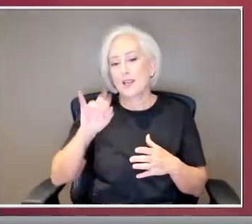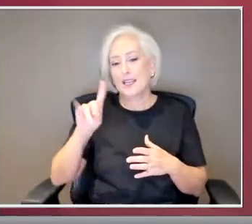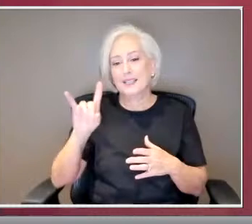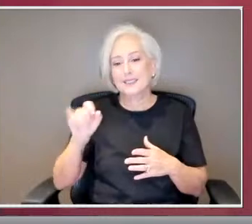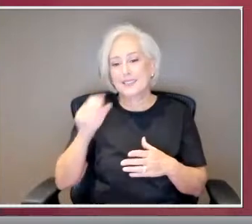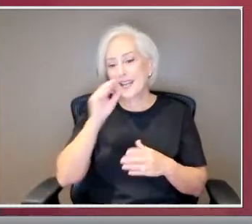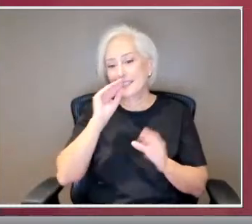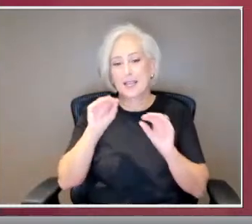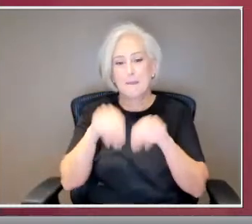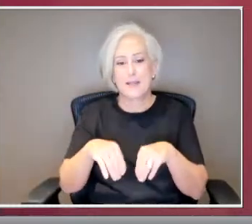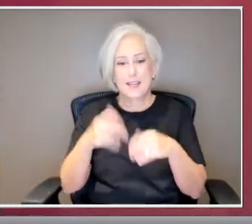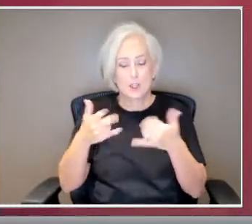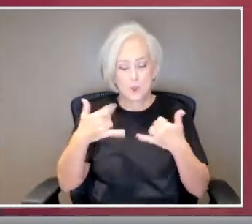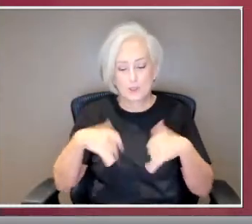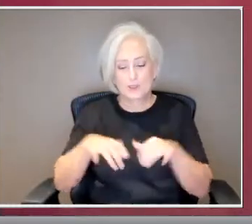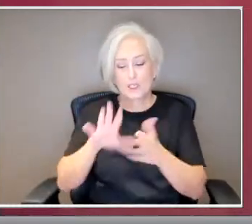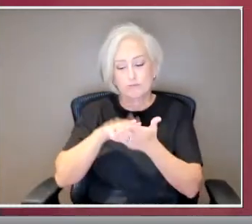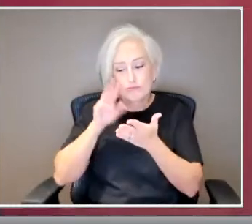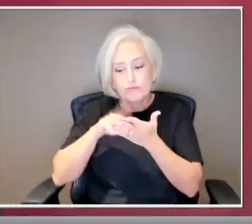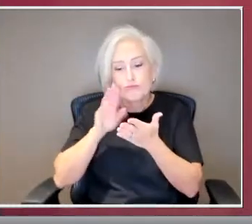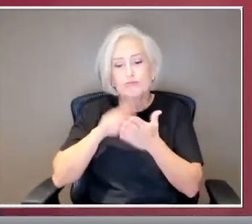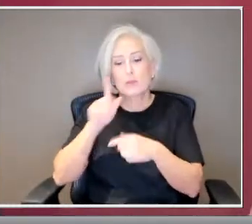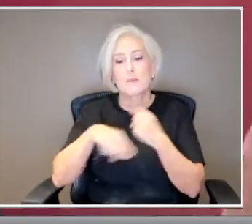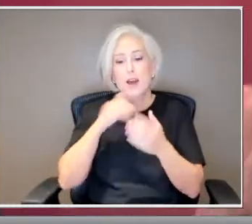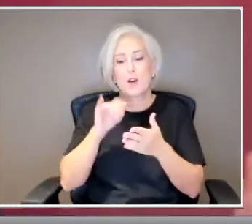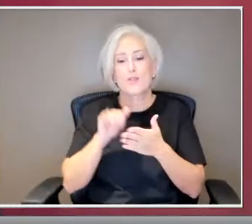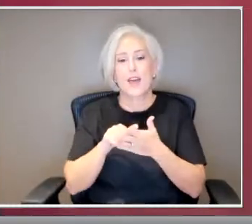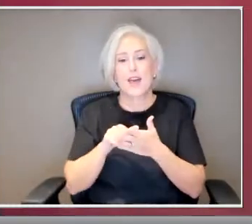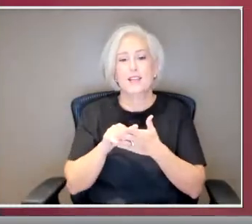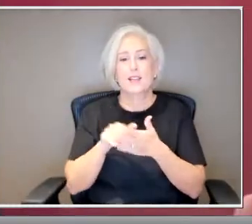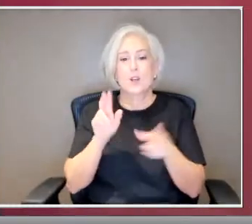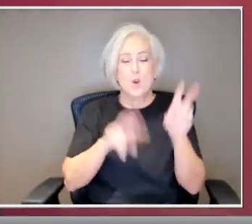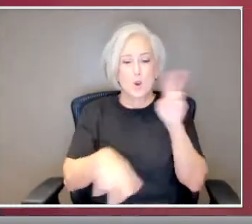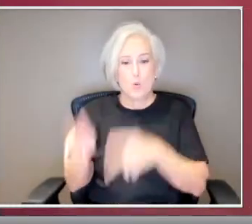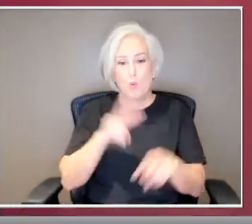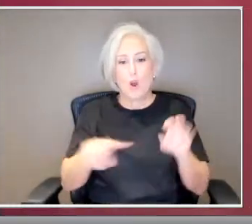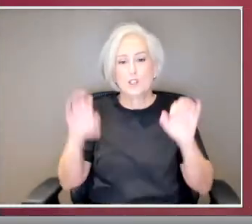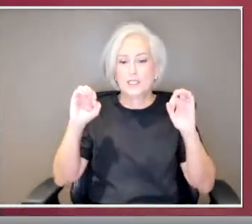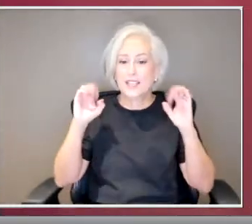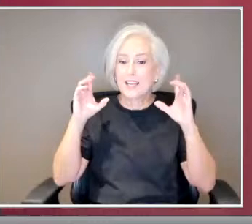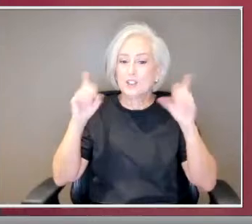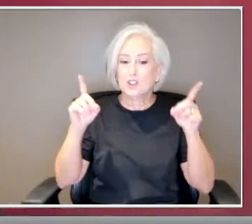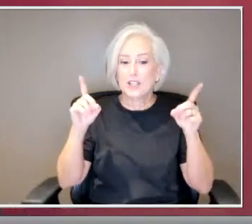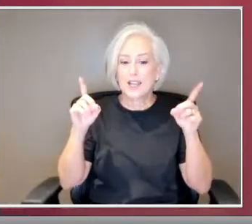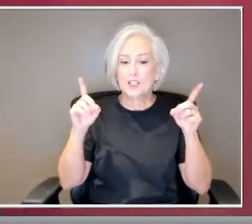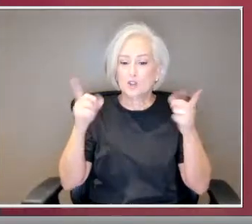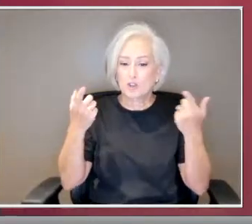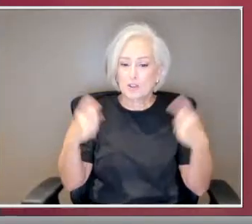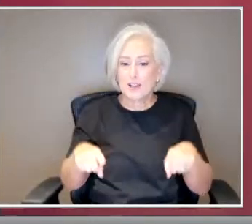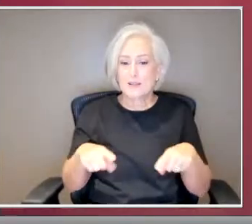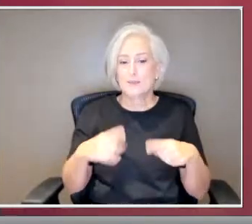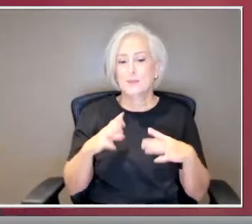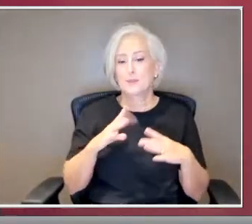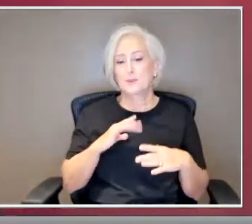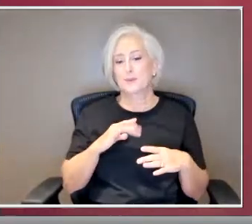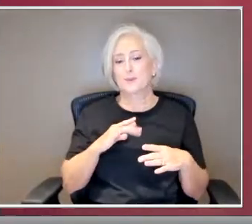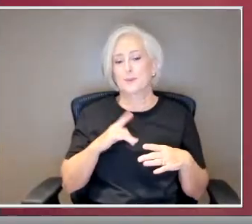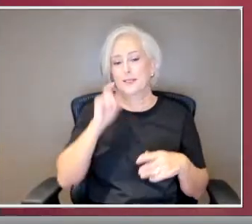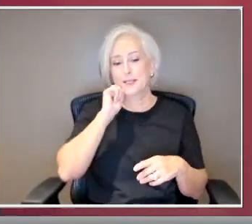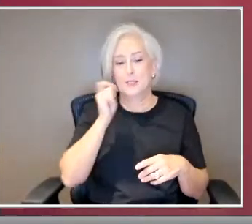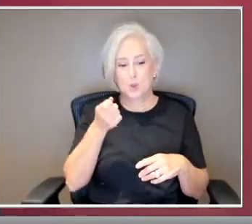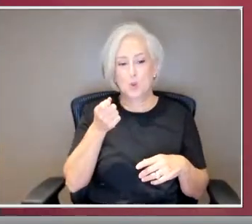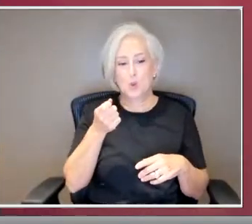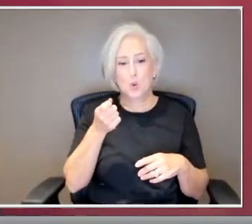you are still learning about it. I mean, just watching the education unfold is really cool to